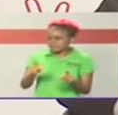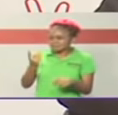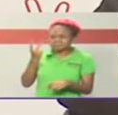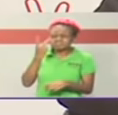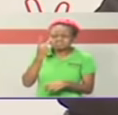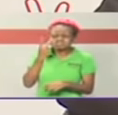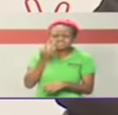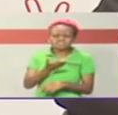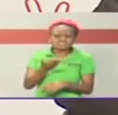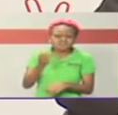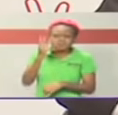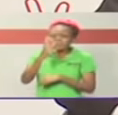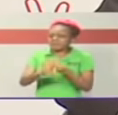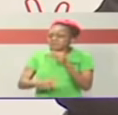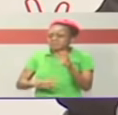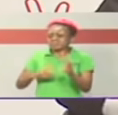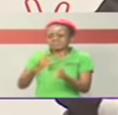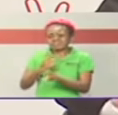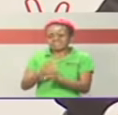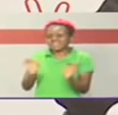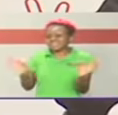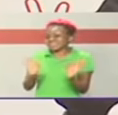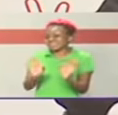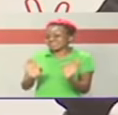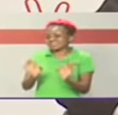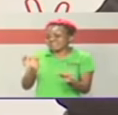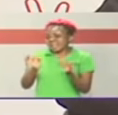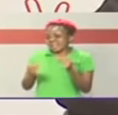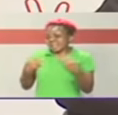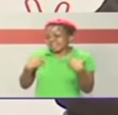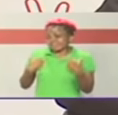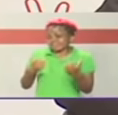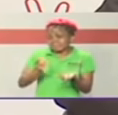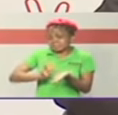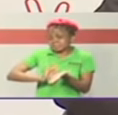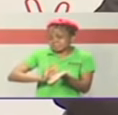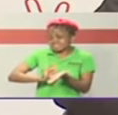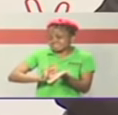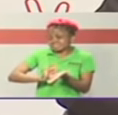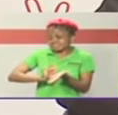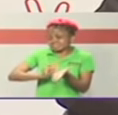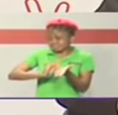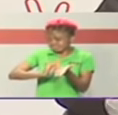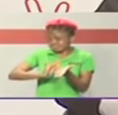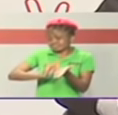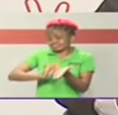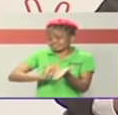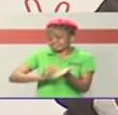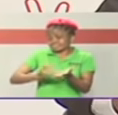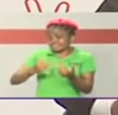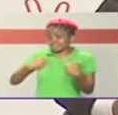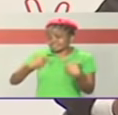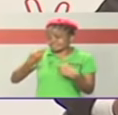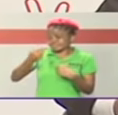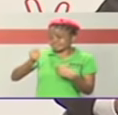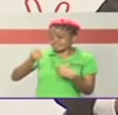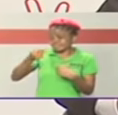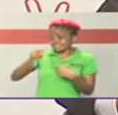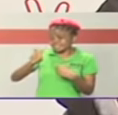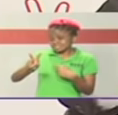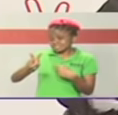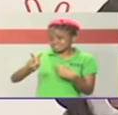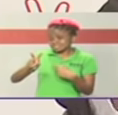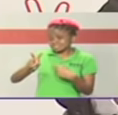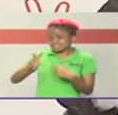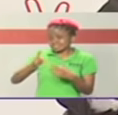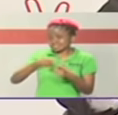you're on immunosuppressive medication or have such a condition, then you are less likely to have